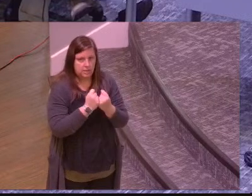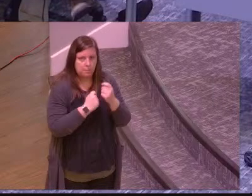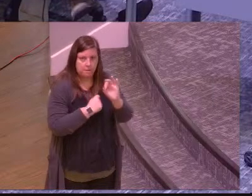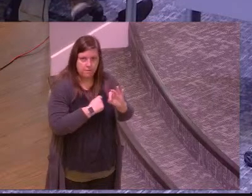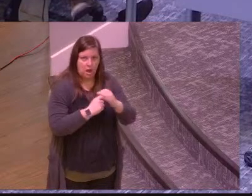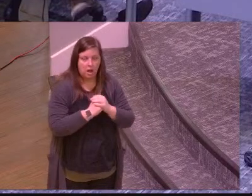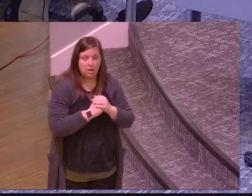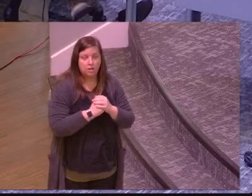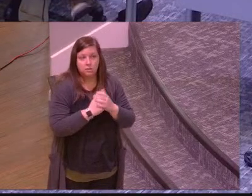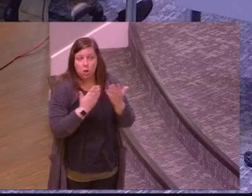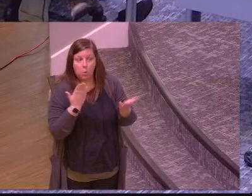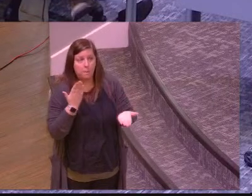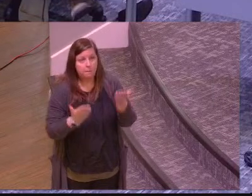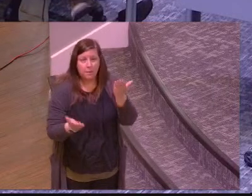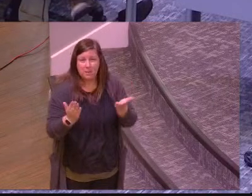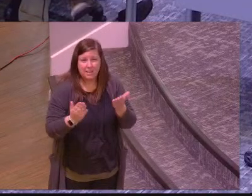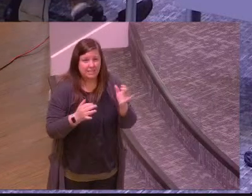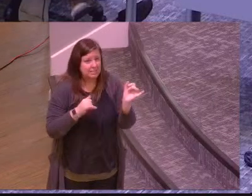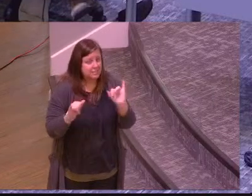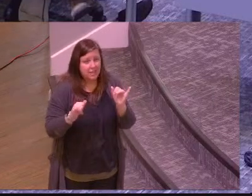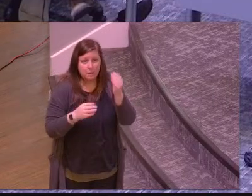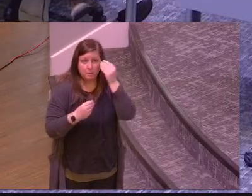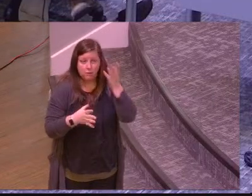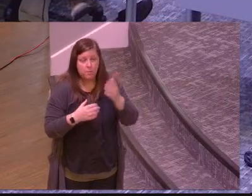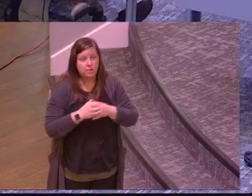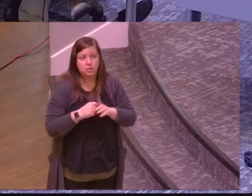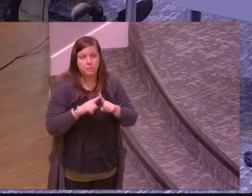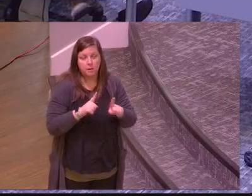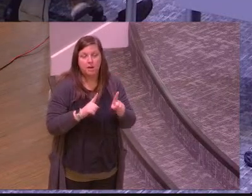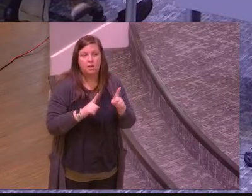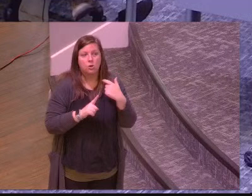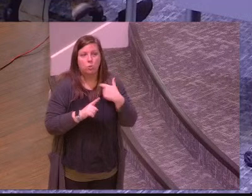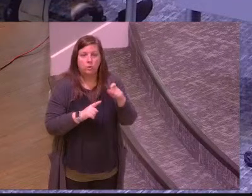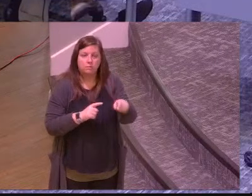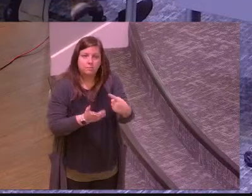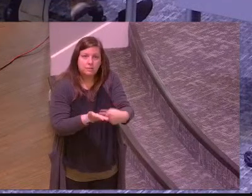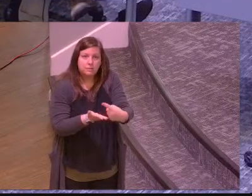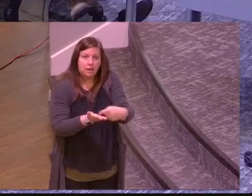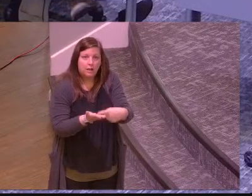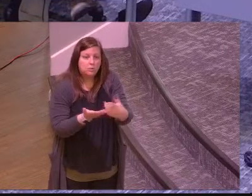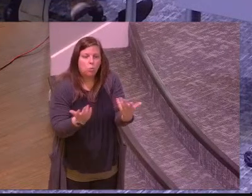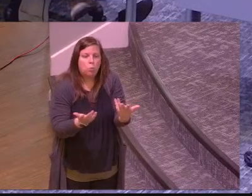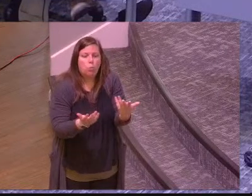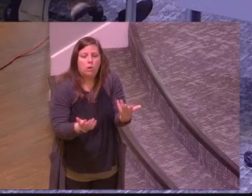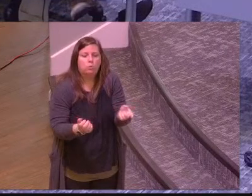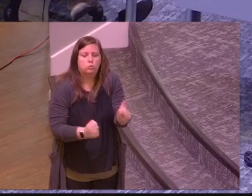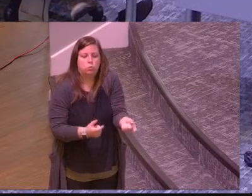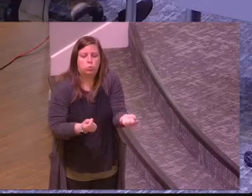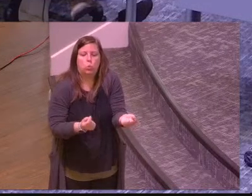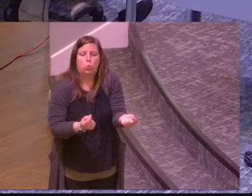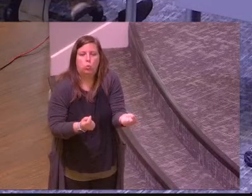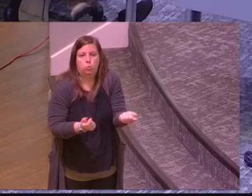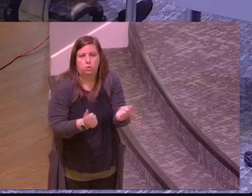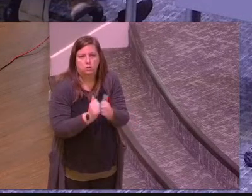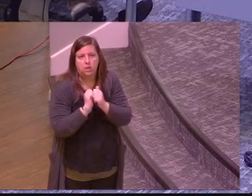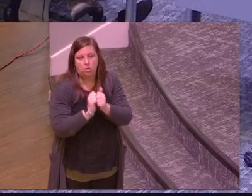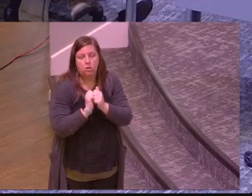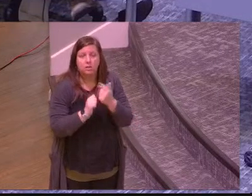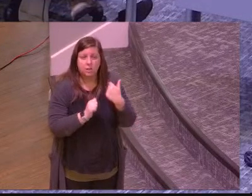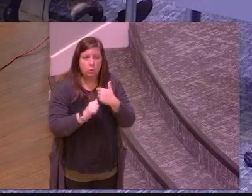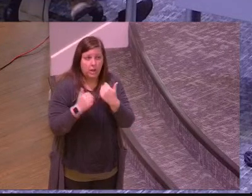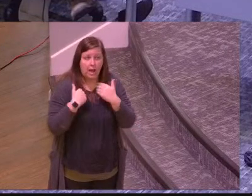take as a board. Since we will hopefully have that summer retreat coming up, we can look at that and maybe even, if there's